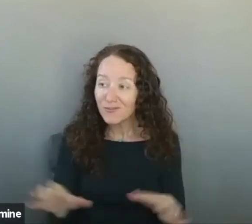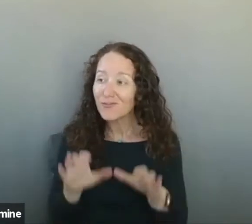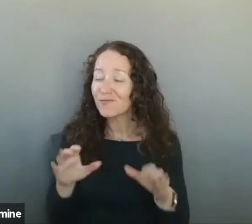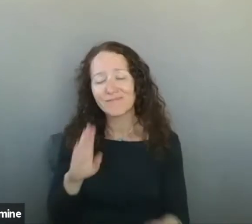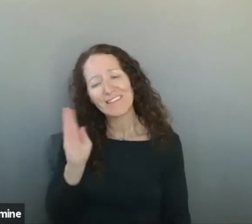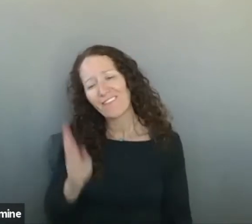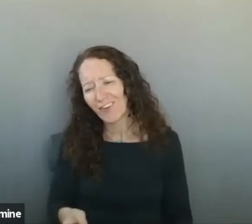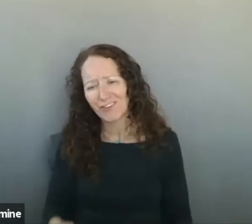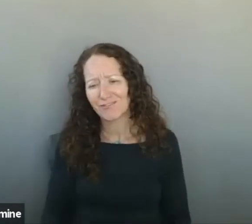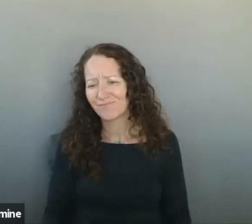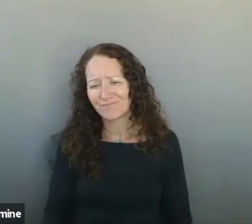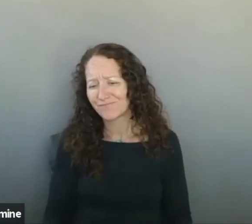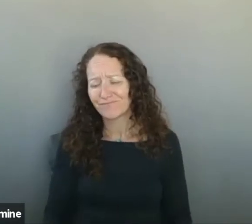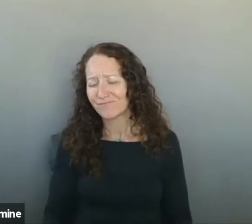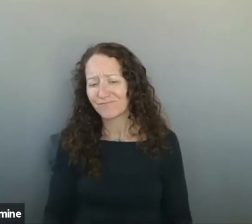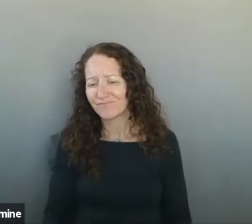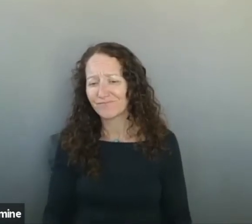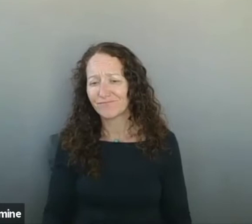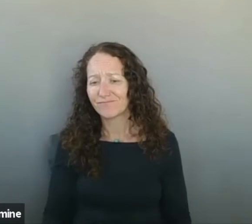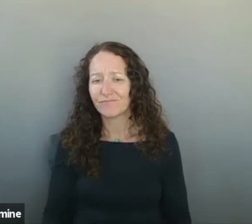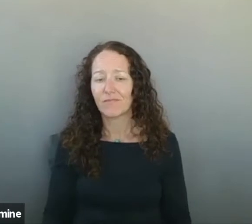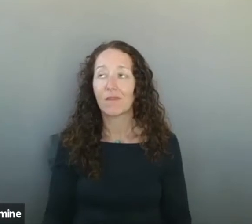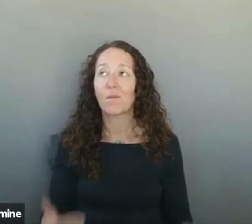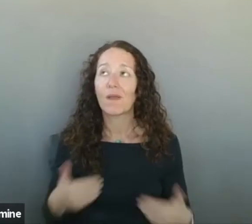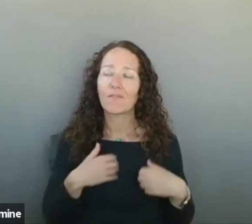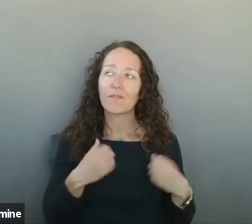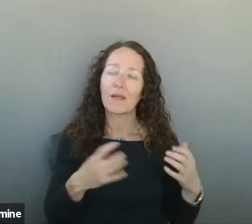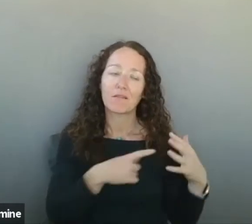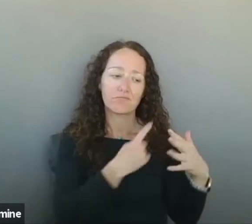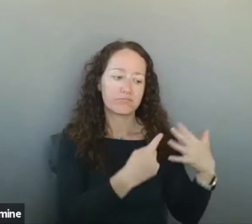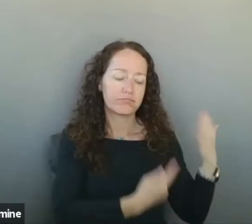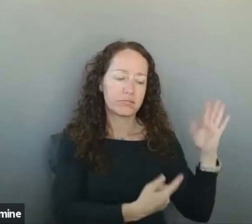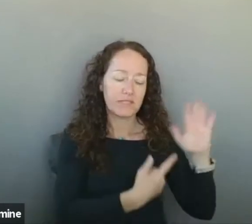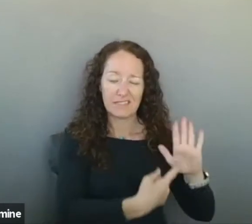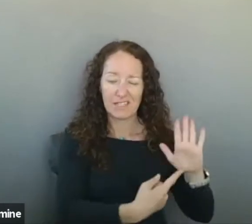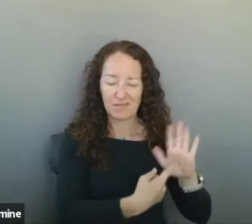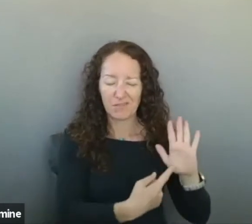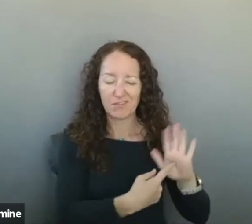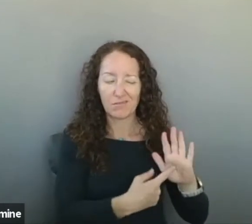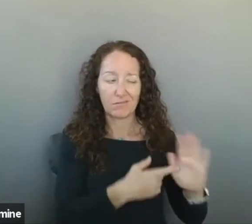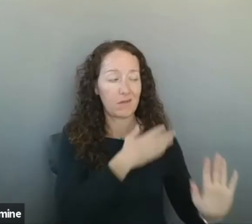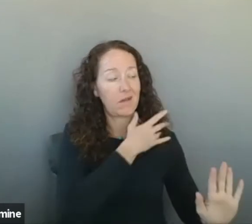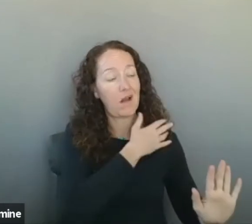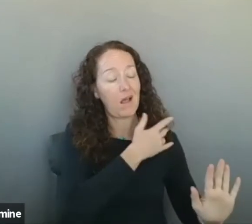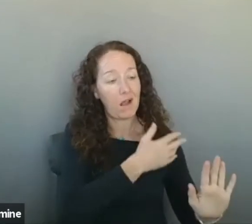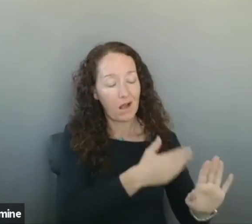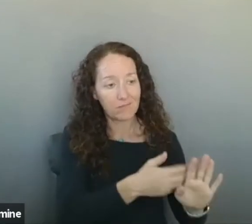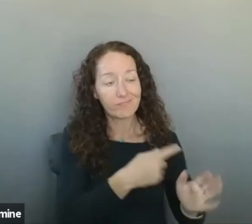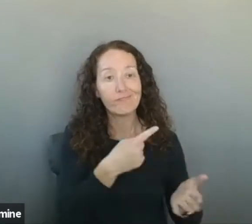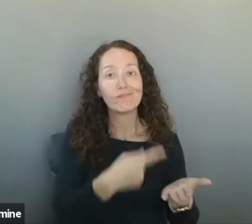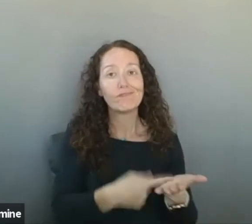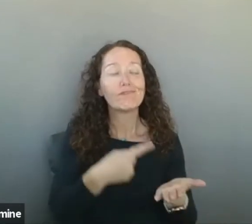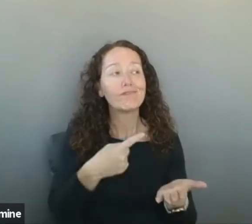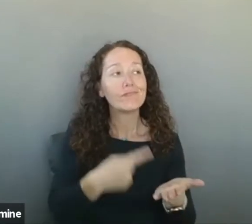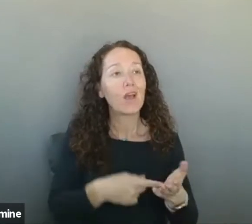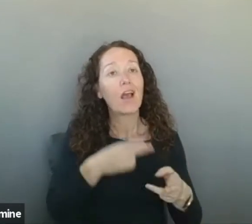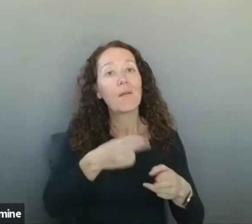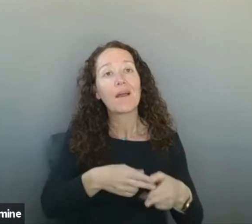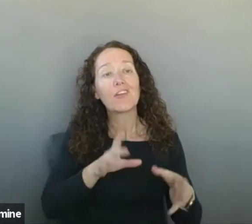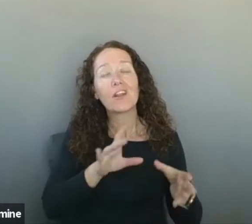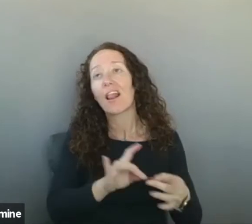there are example after example. We have a long history of, talking about how to do